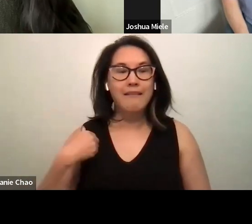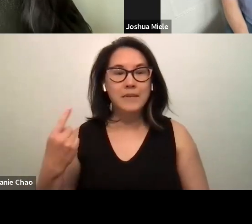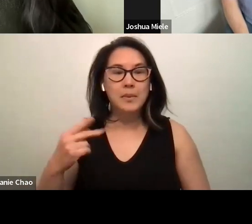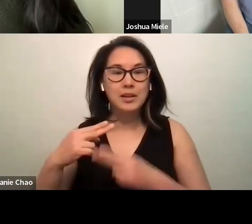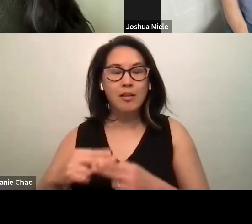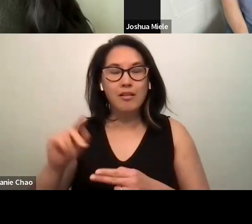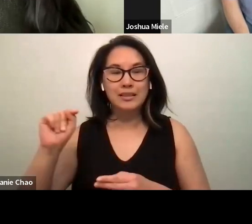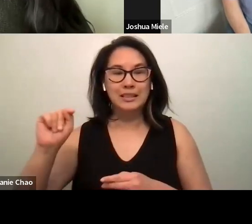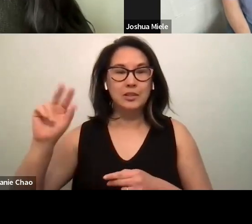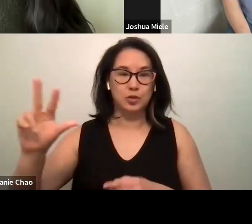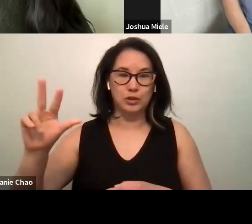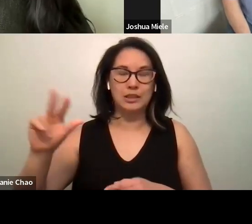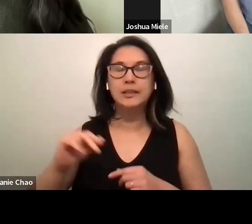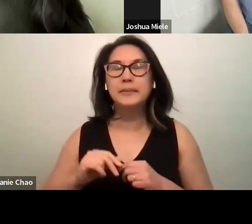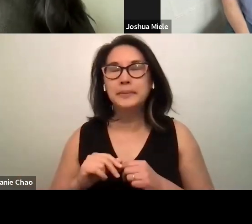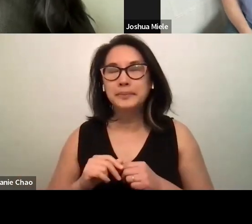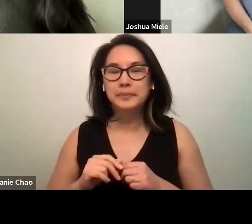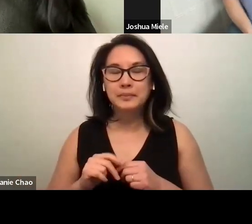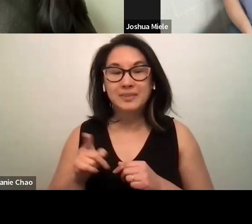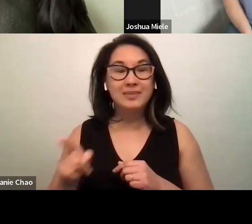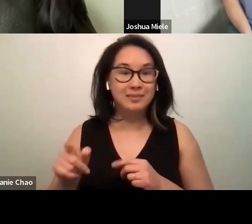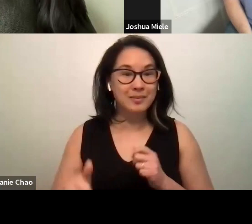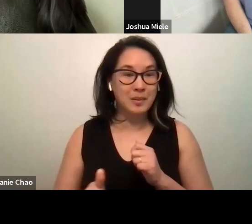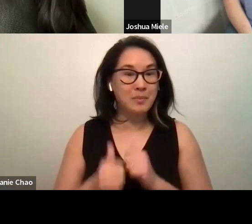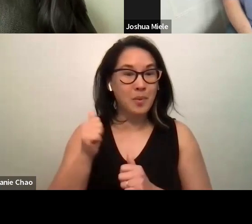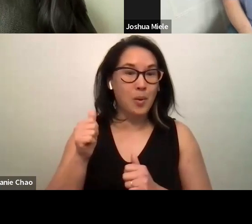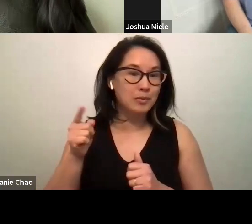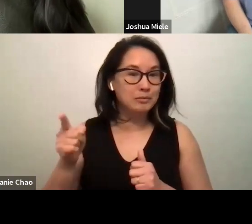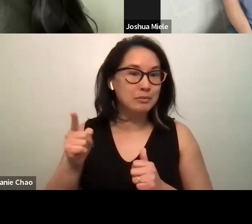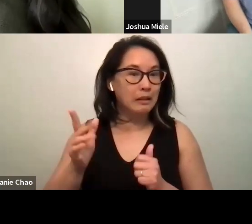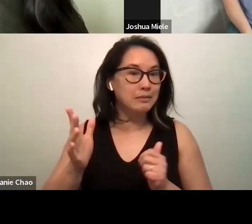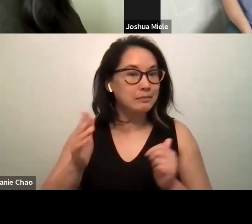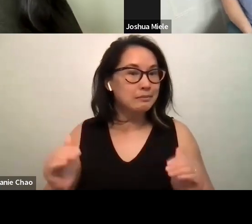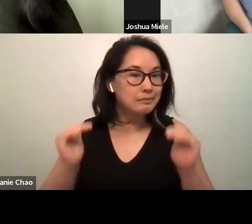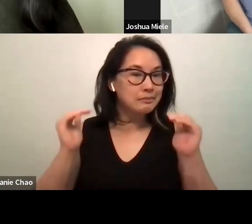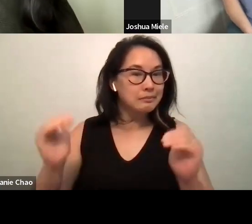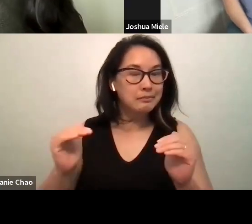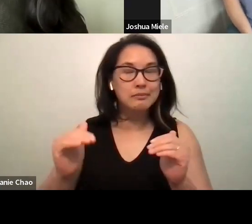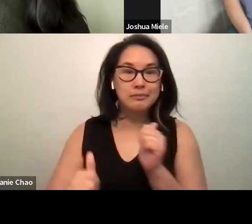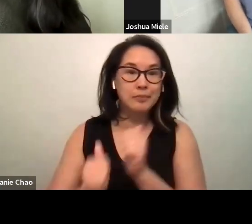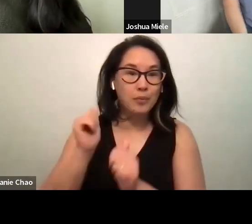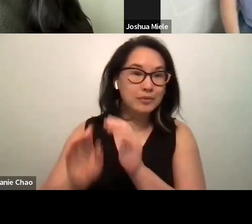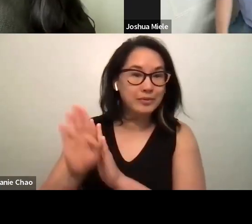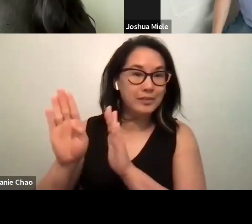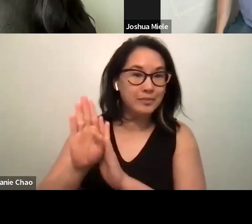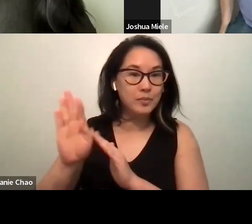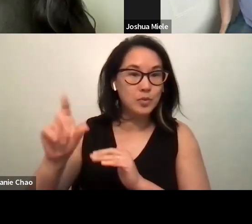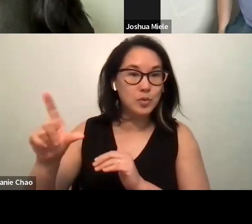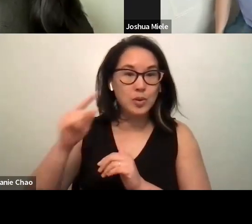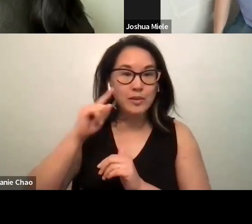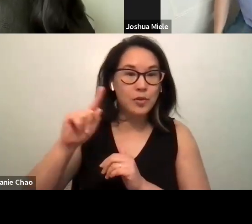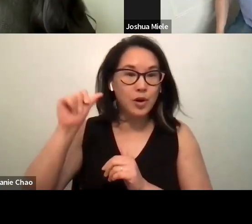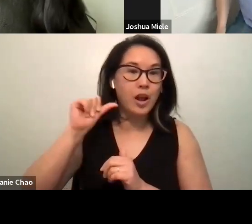is really probably the most sort of sophisticated and highly developed tool now for doing